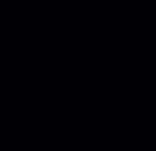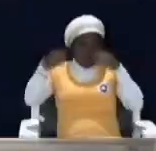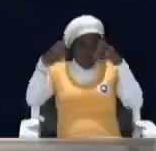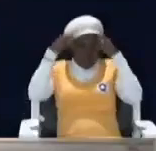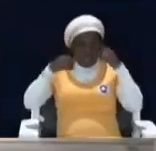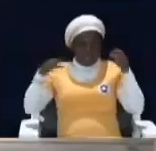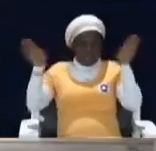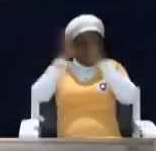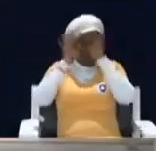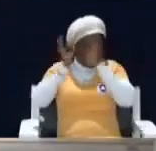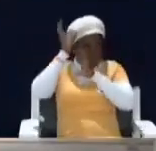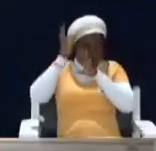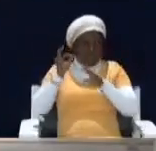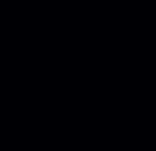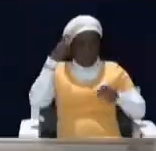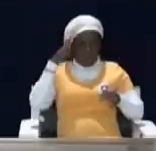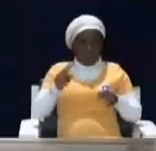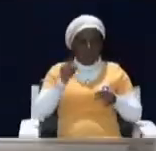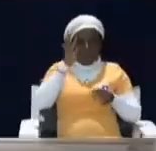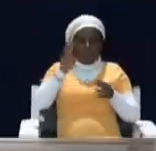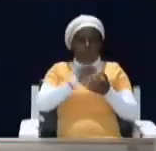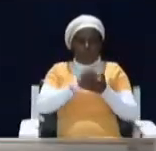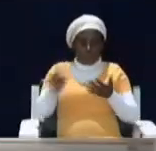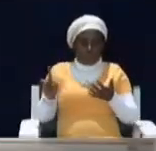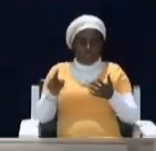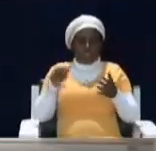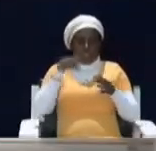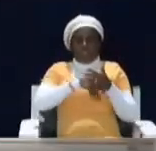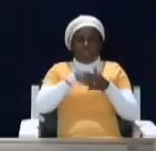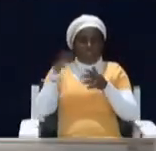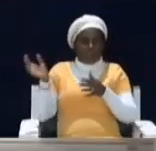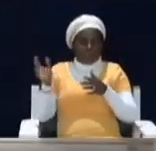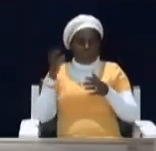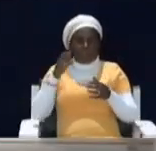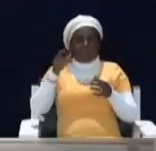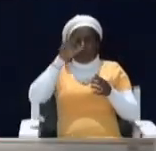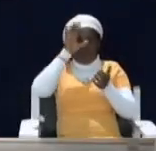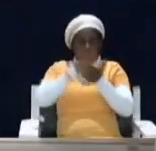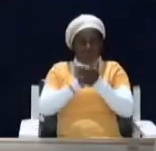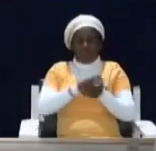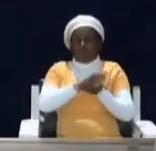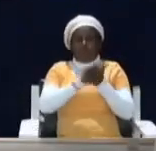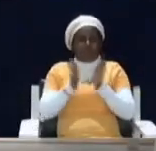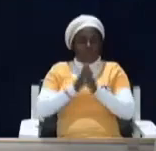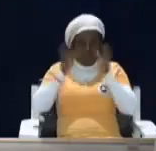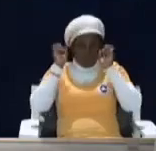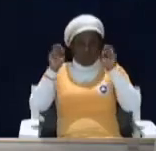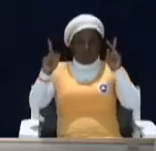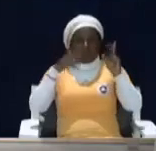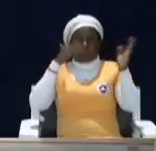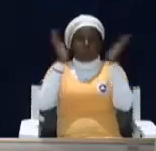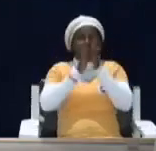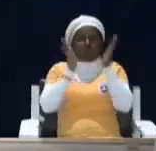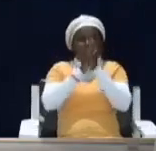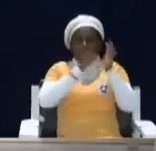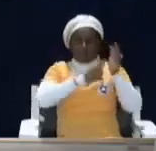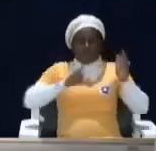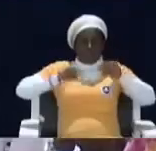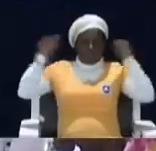and behold, for 4 weeks of in and out of coma, my husband regained consciousness. Praise the